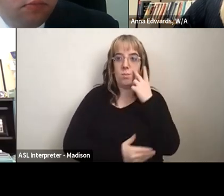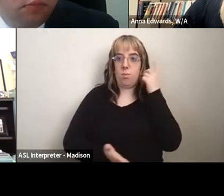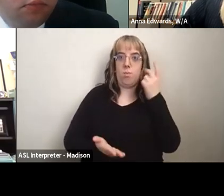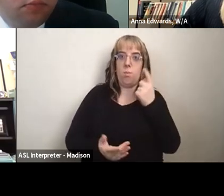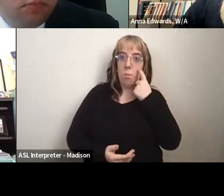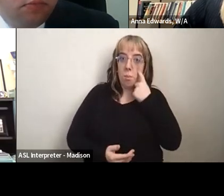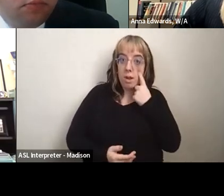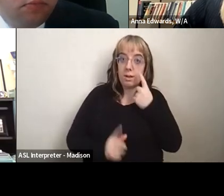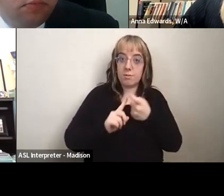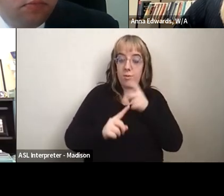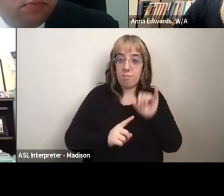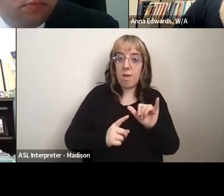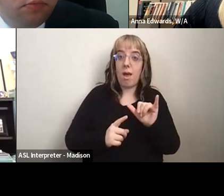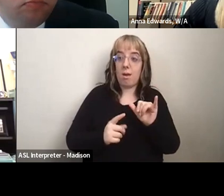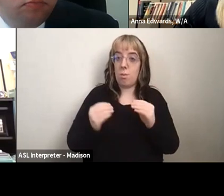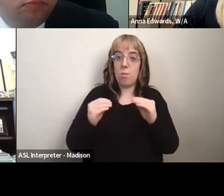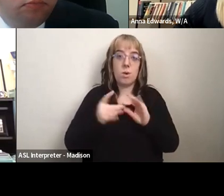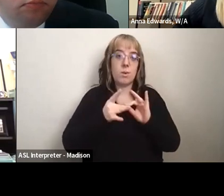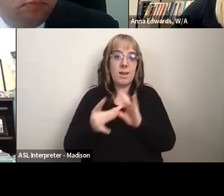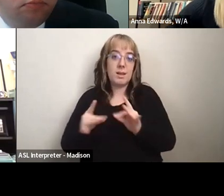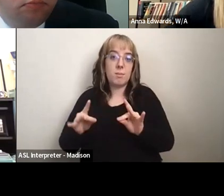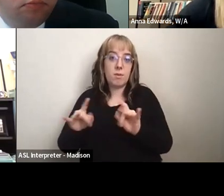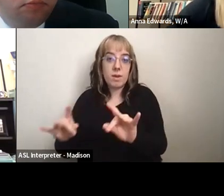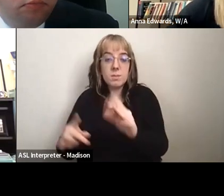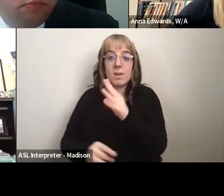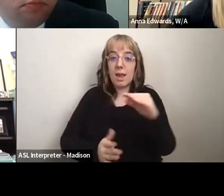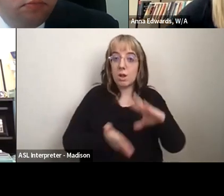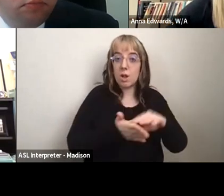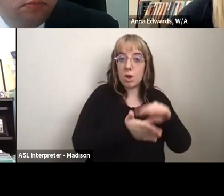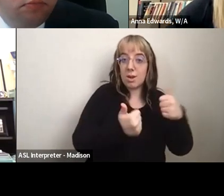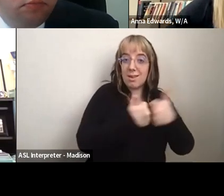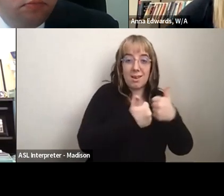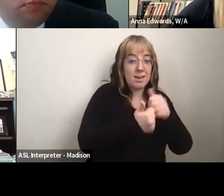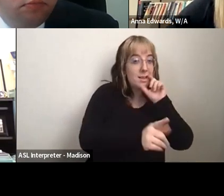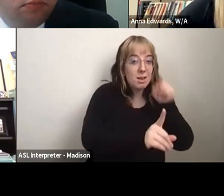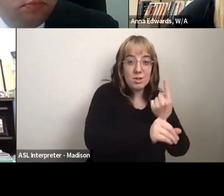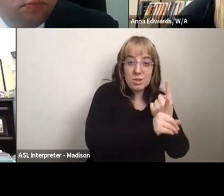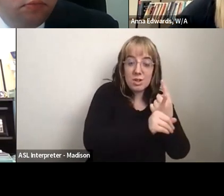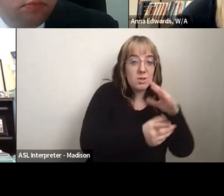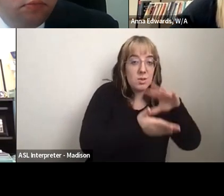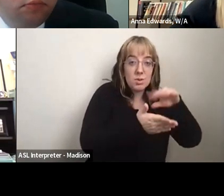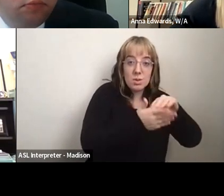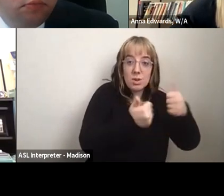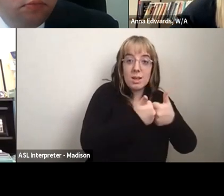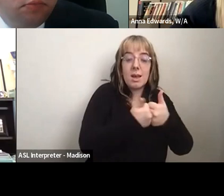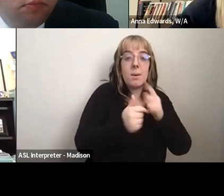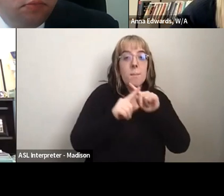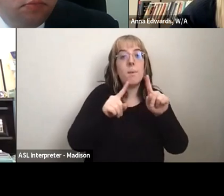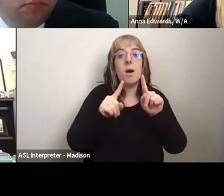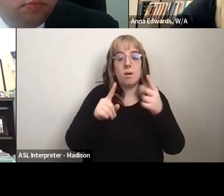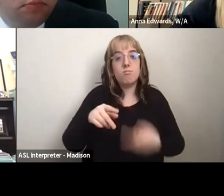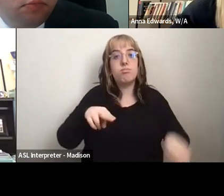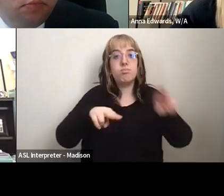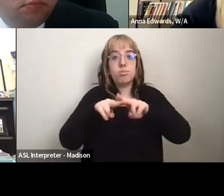their students with proficiency and learning gains, not just learning gains, but increasing the proficiency, that grade